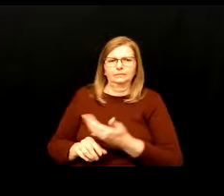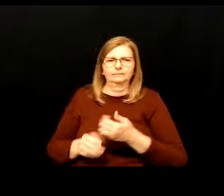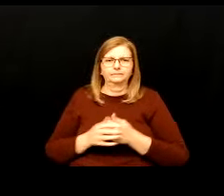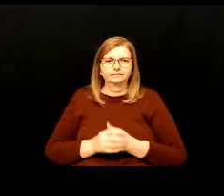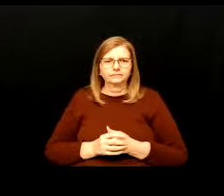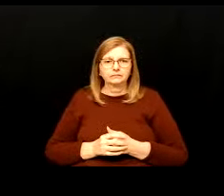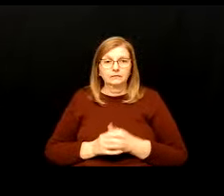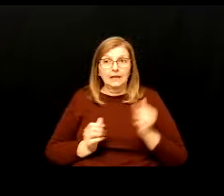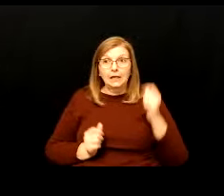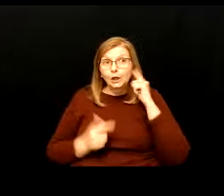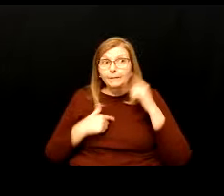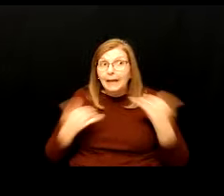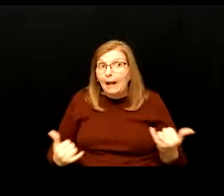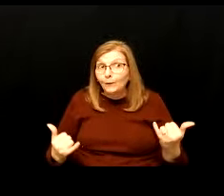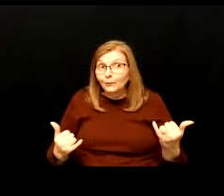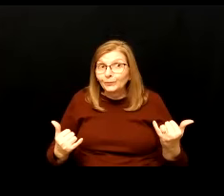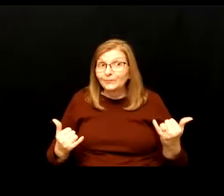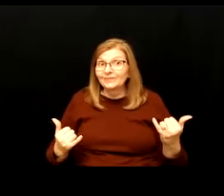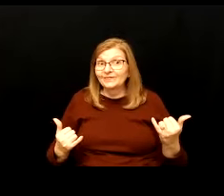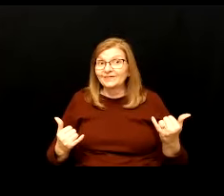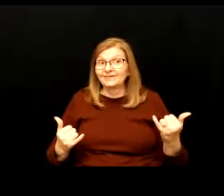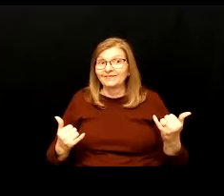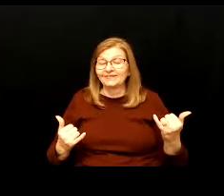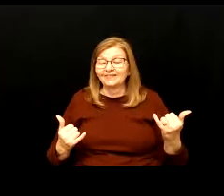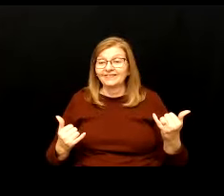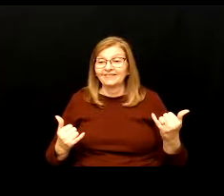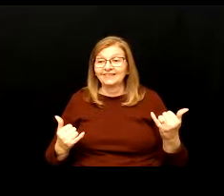Can you hear me now?